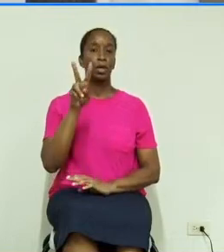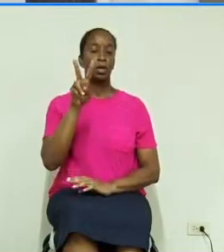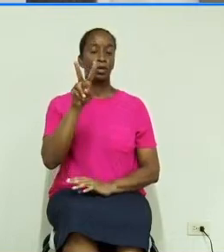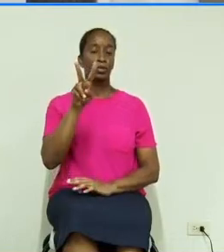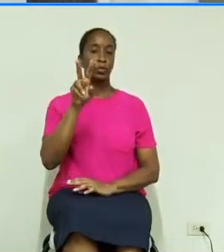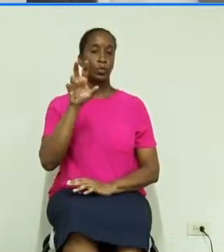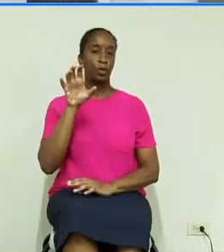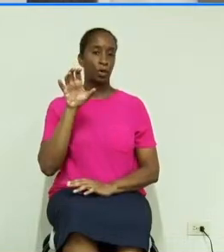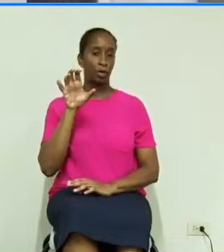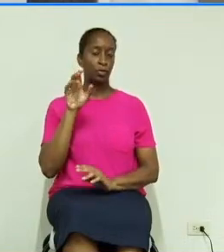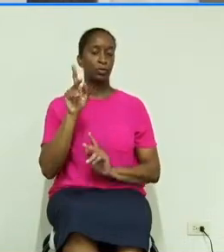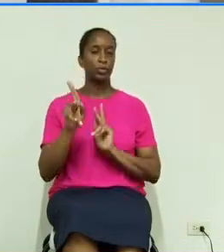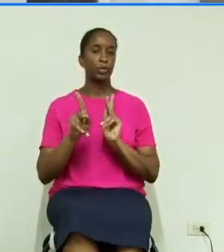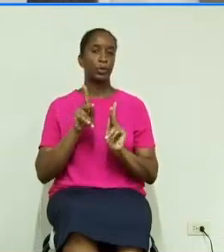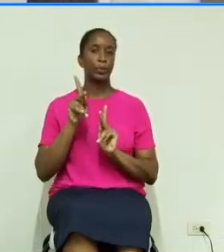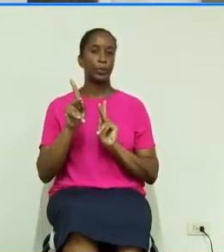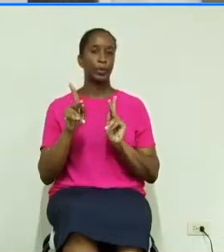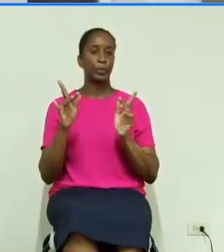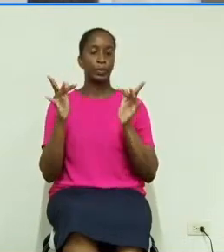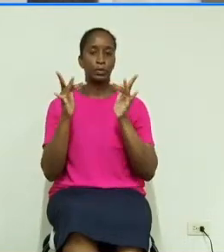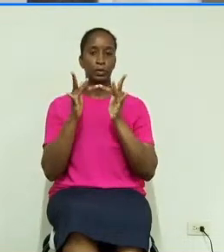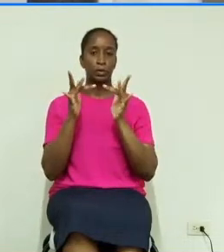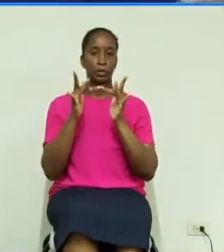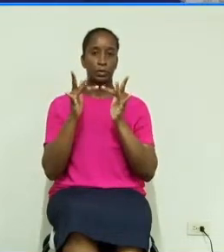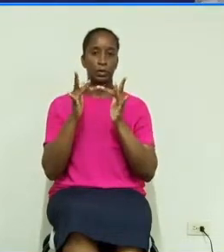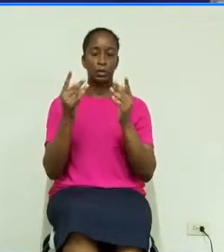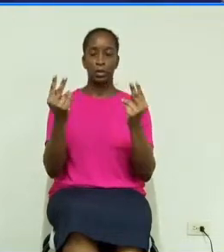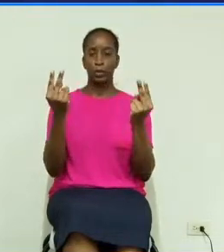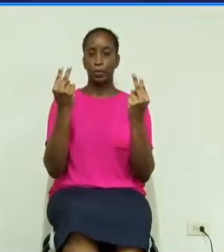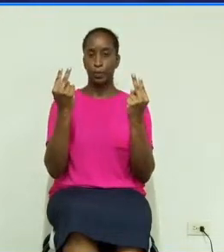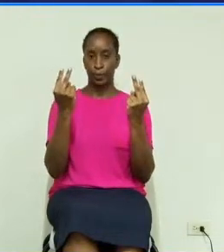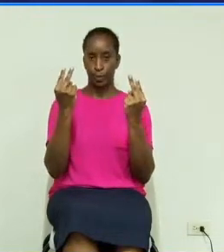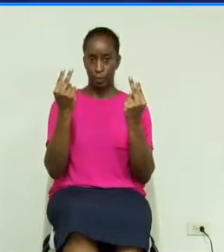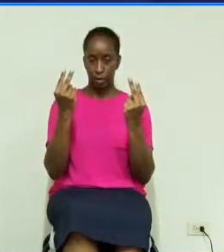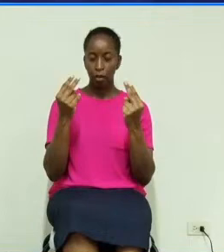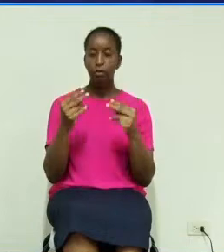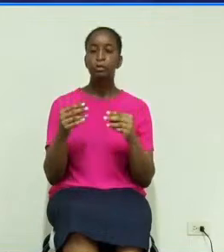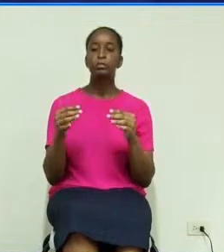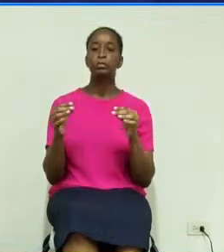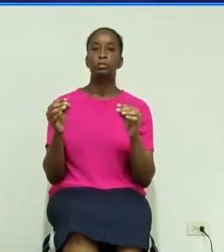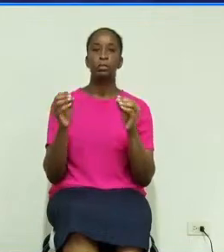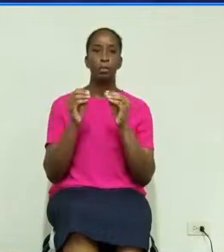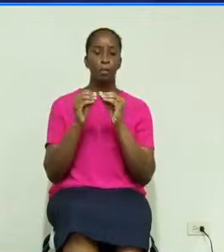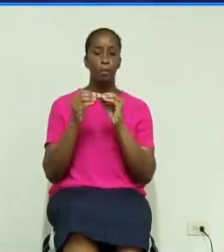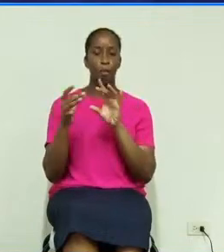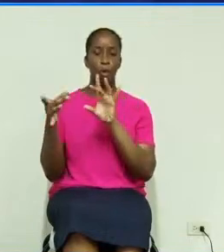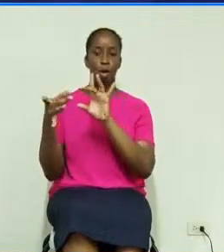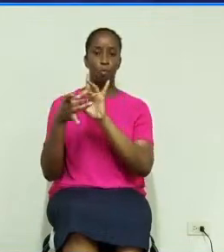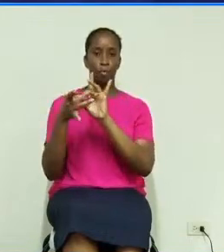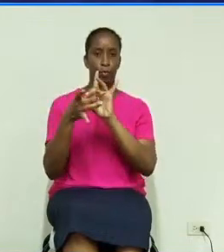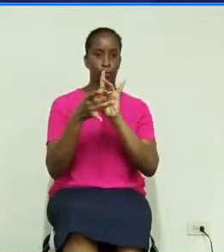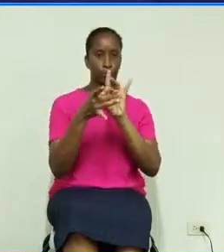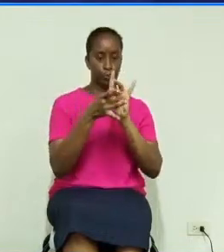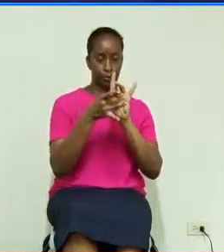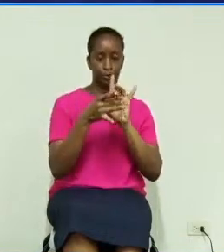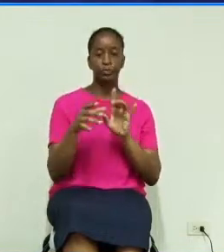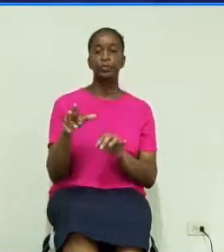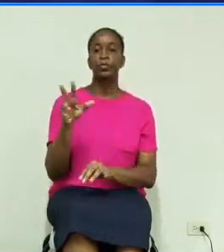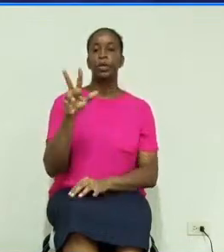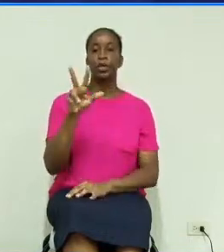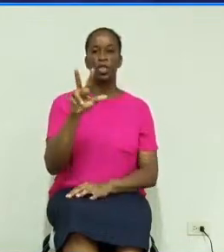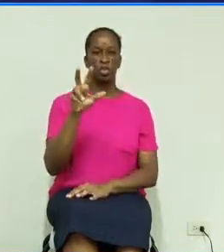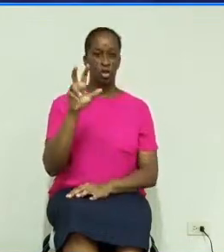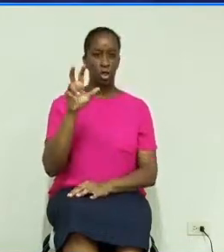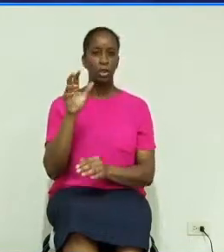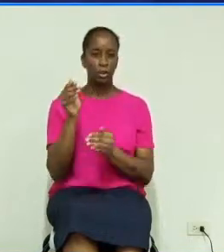check, so we are heading toward our weekly number of 300. I'm going to throw out to the panel some of the